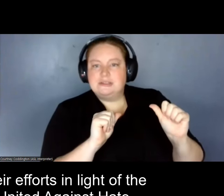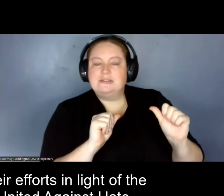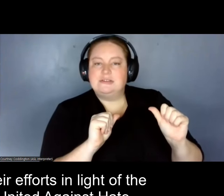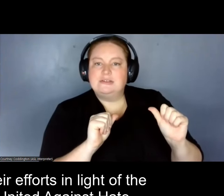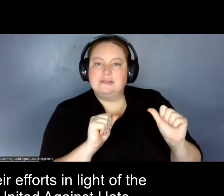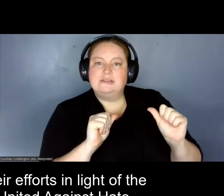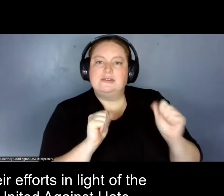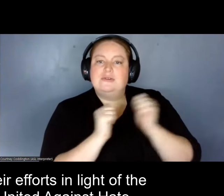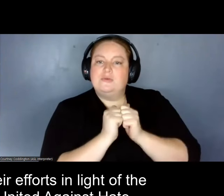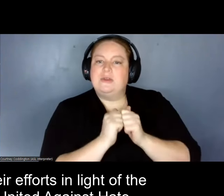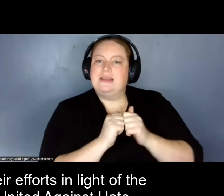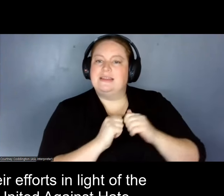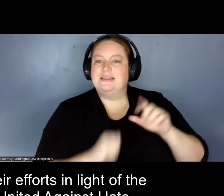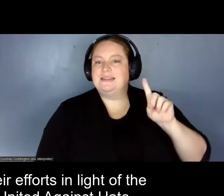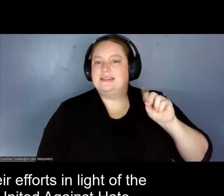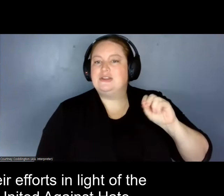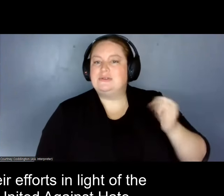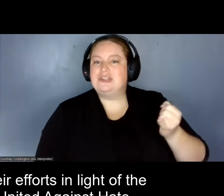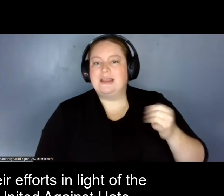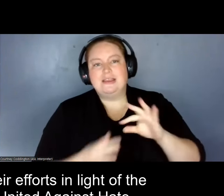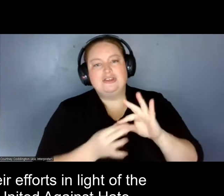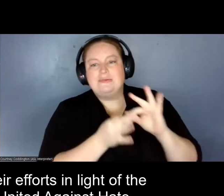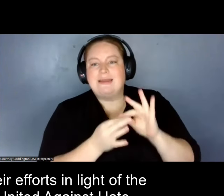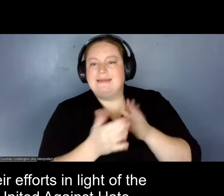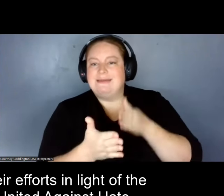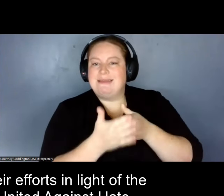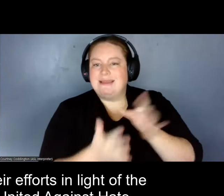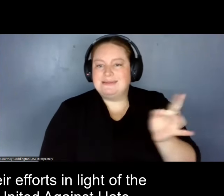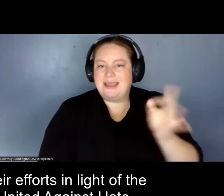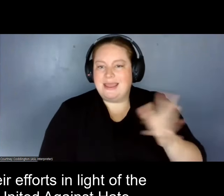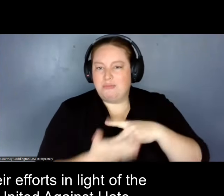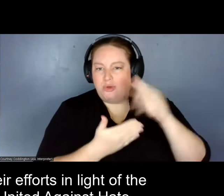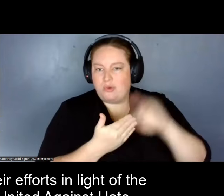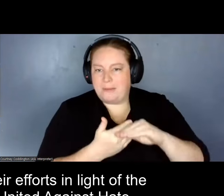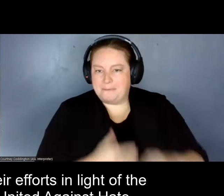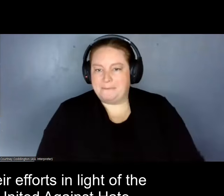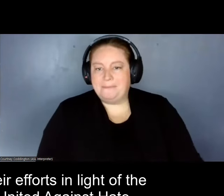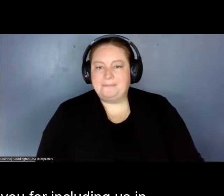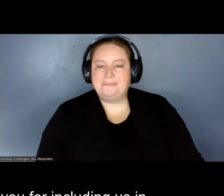the Justice Department's United Against Hate program.